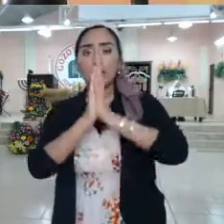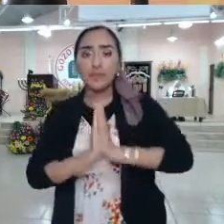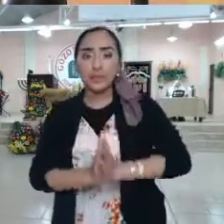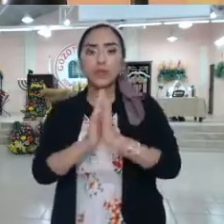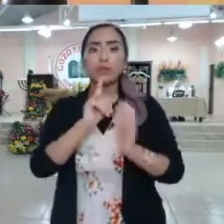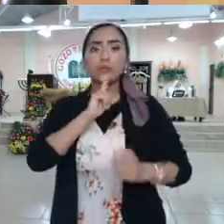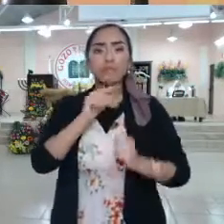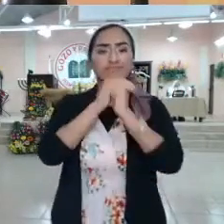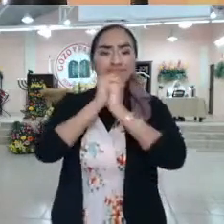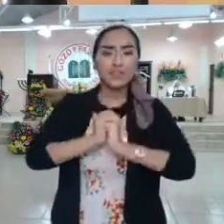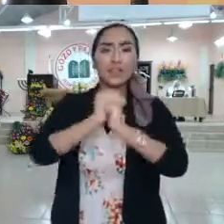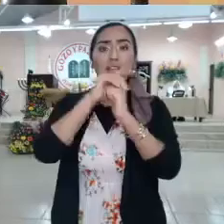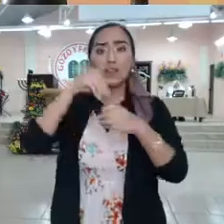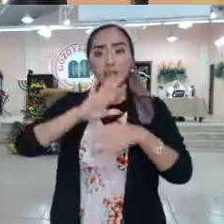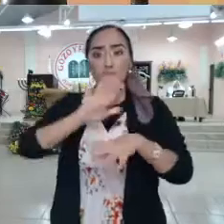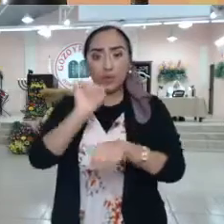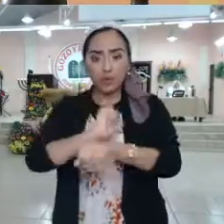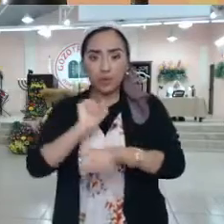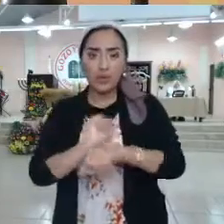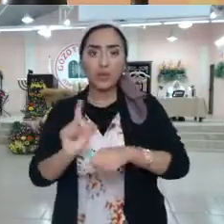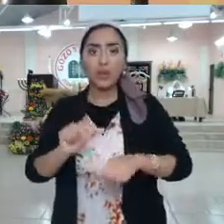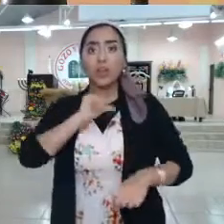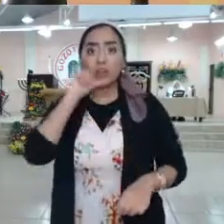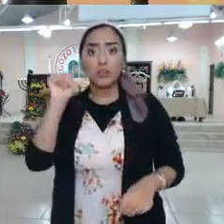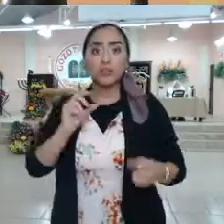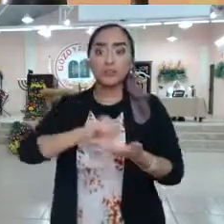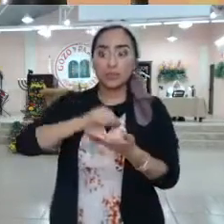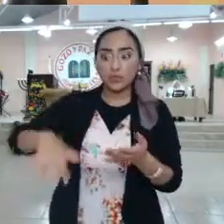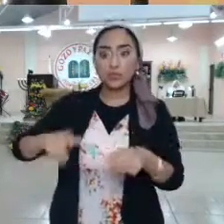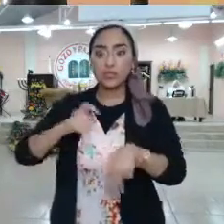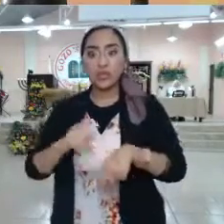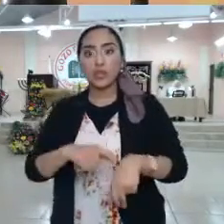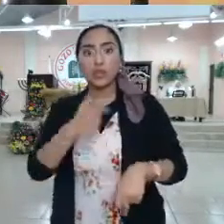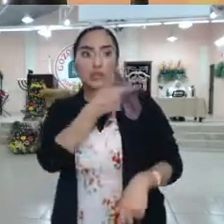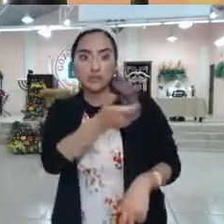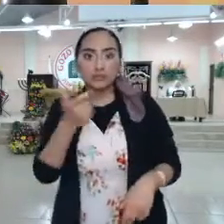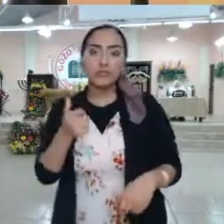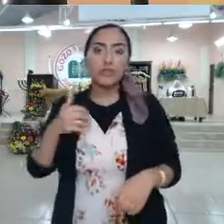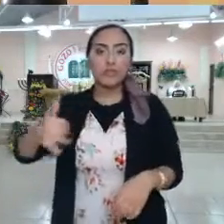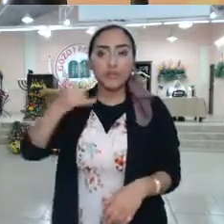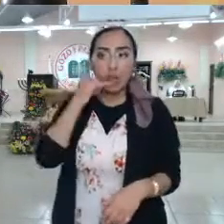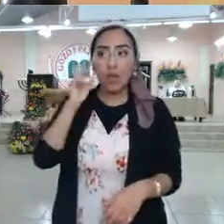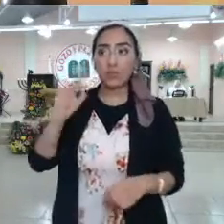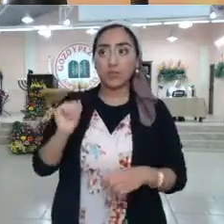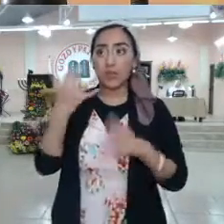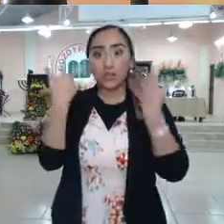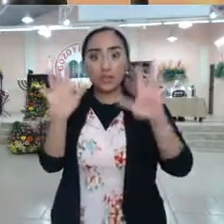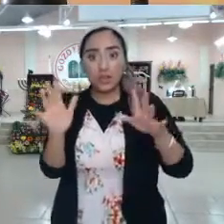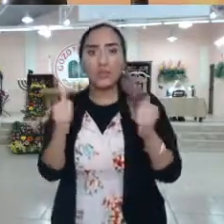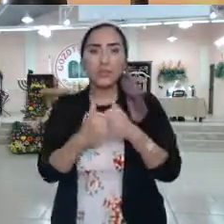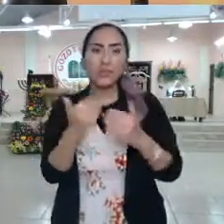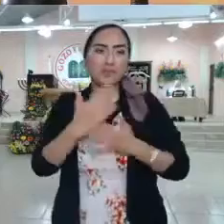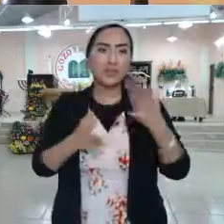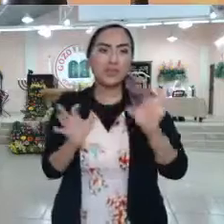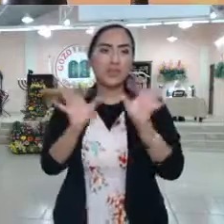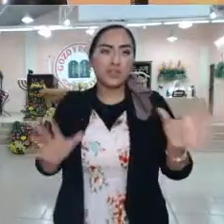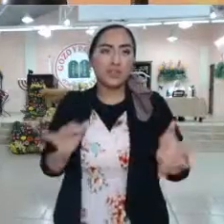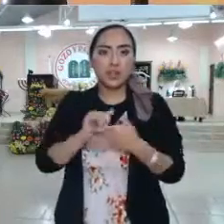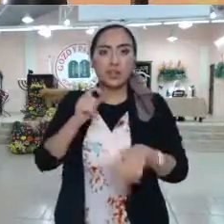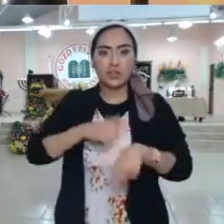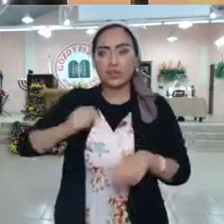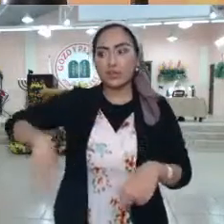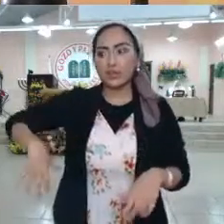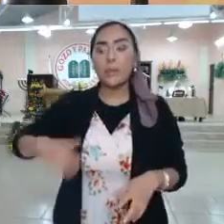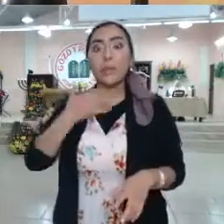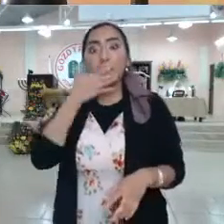go to your work, praying, making supplications. You are on your work, don't lose your time looking at your phone so much out of Shabbat, of